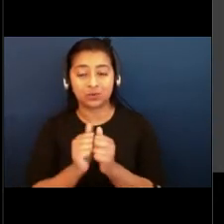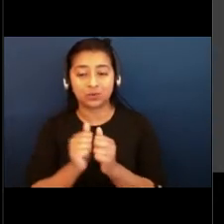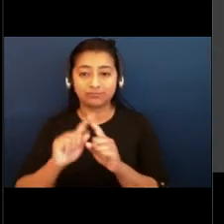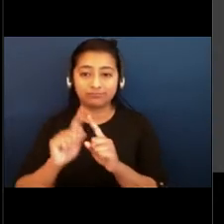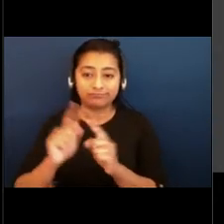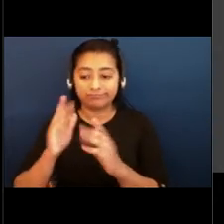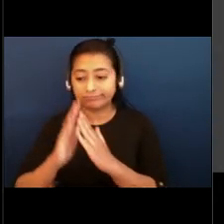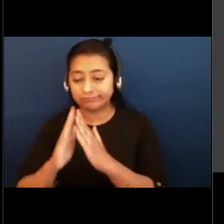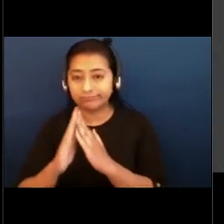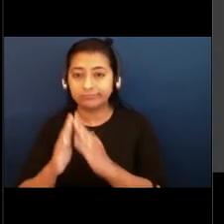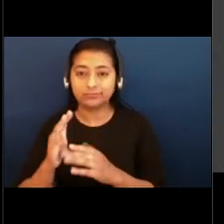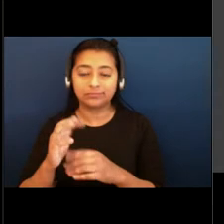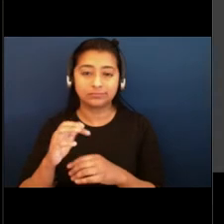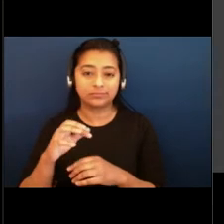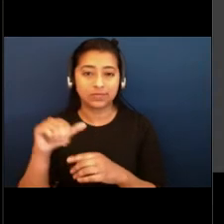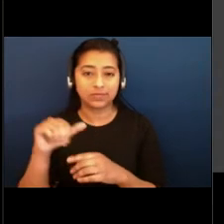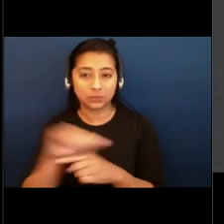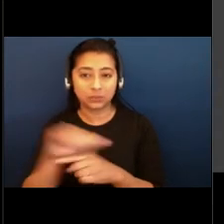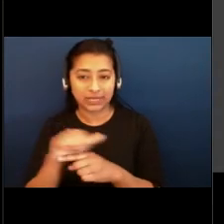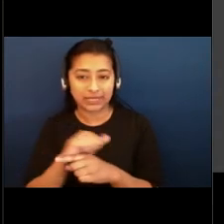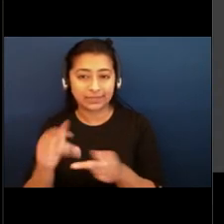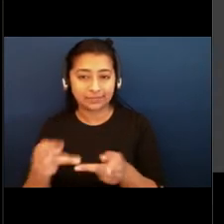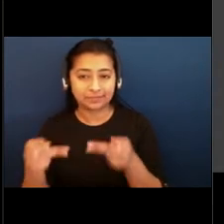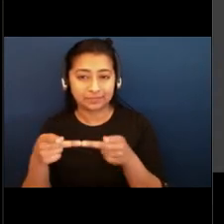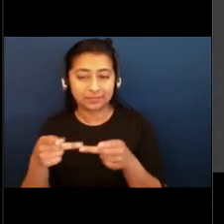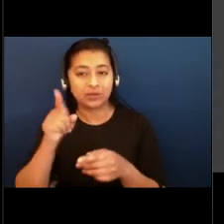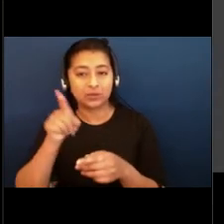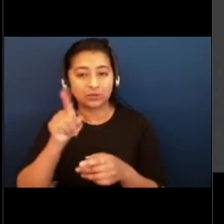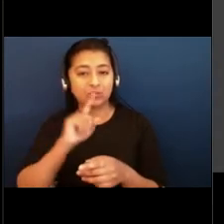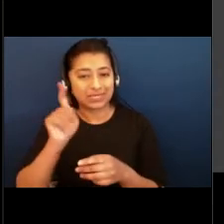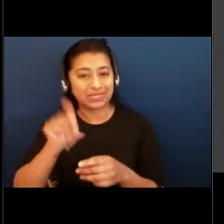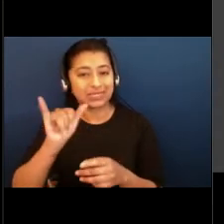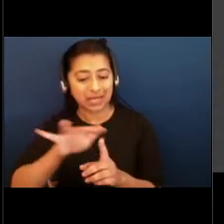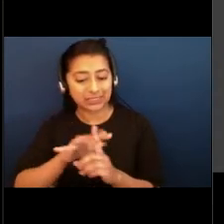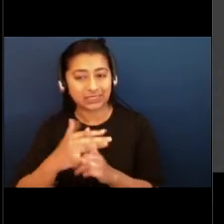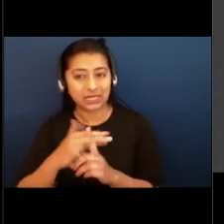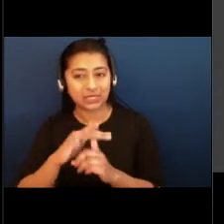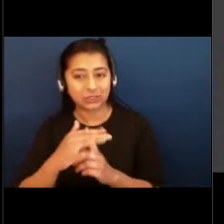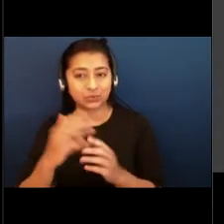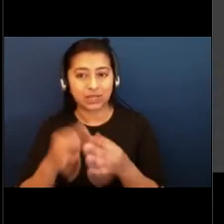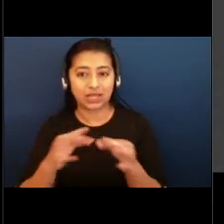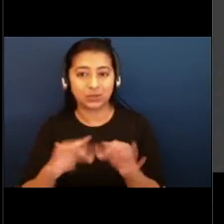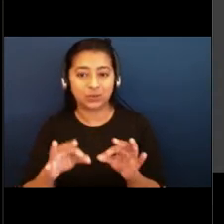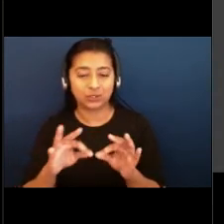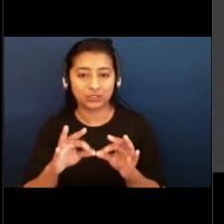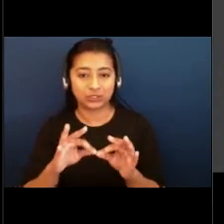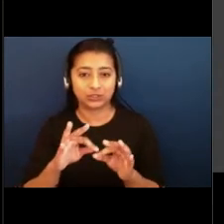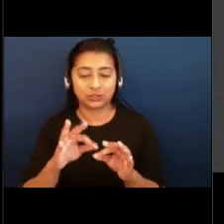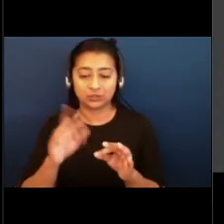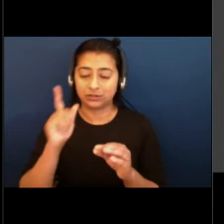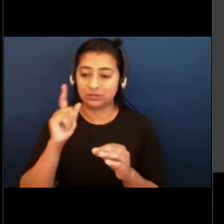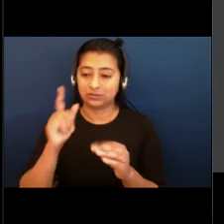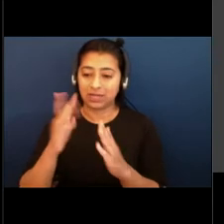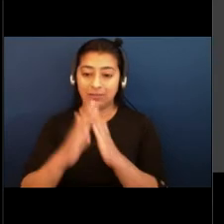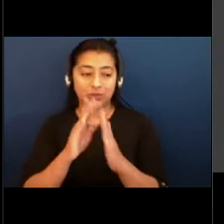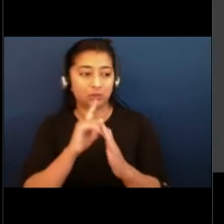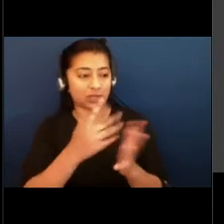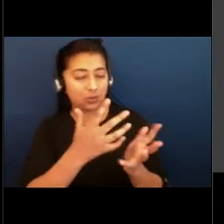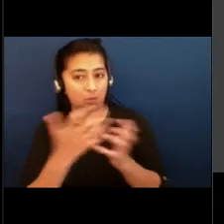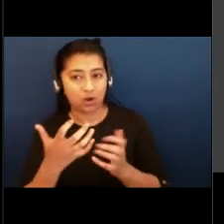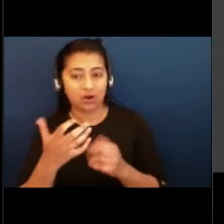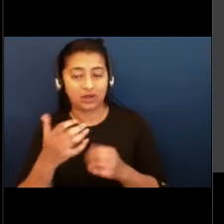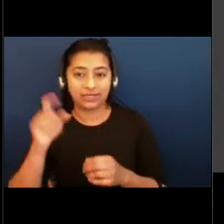at training venues, it's that contextual language material that communities crave, communities